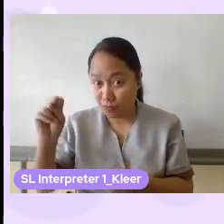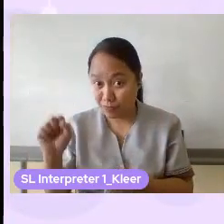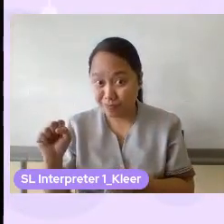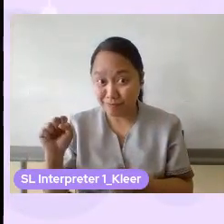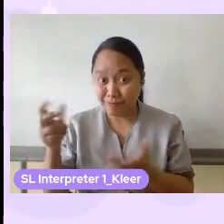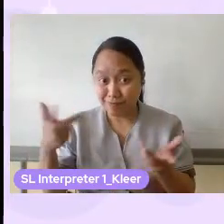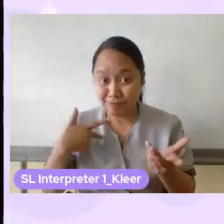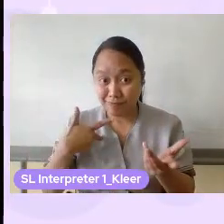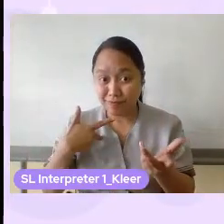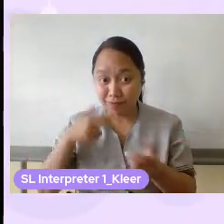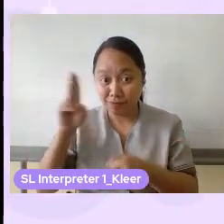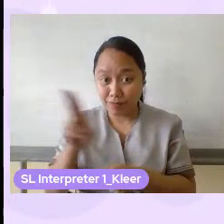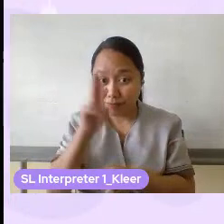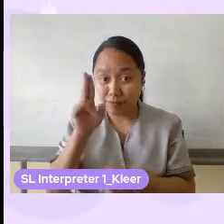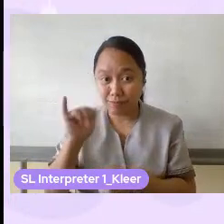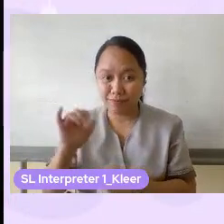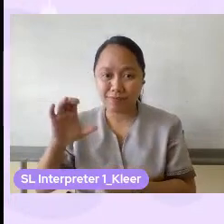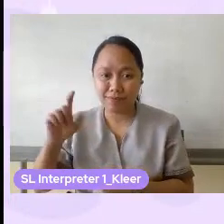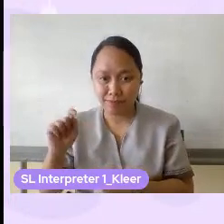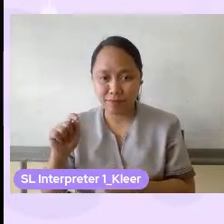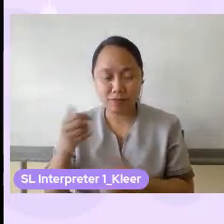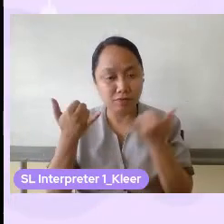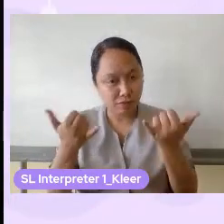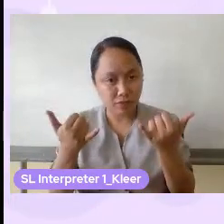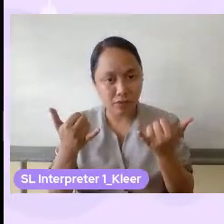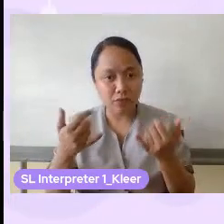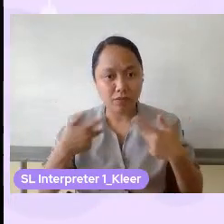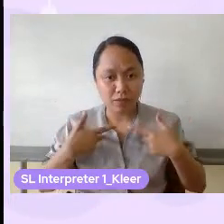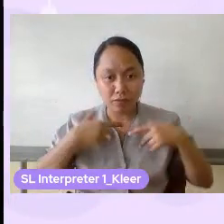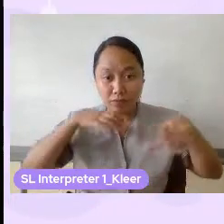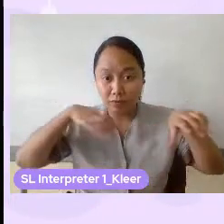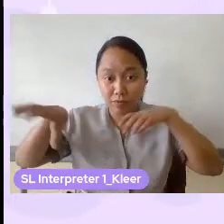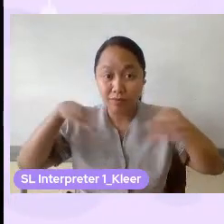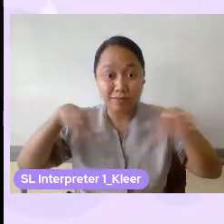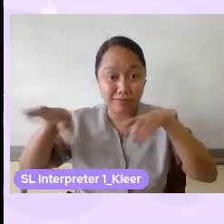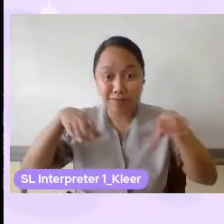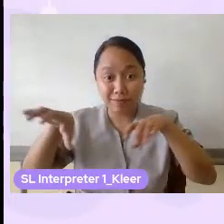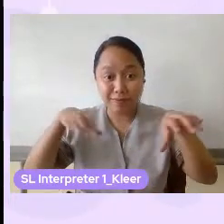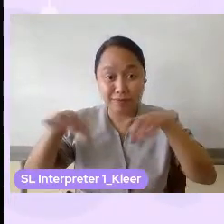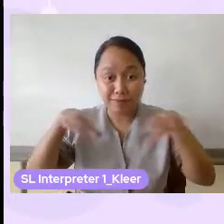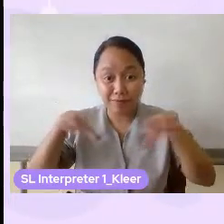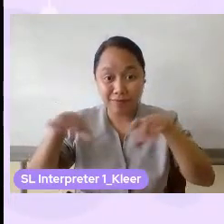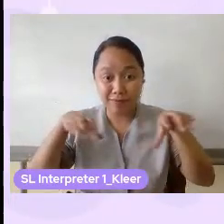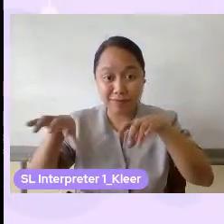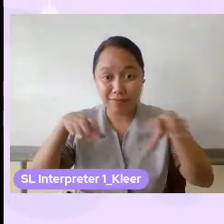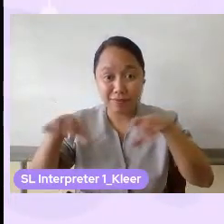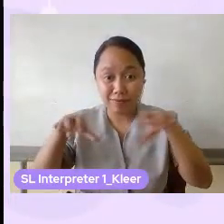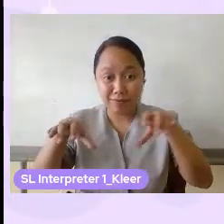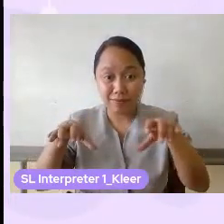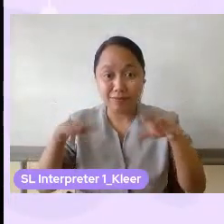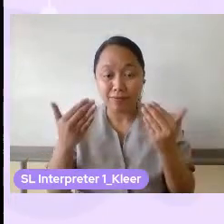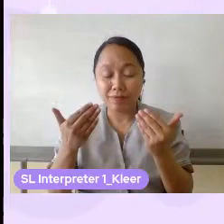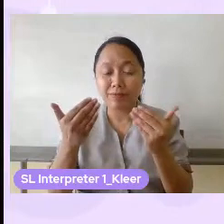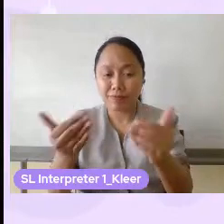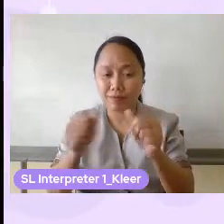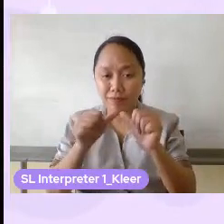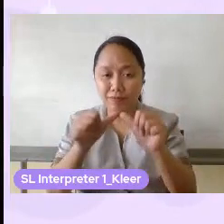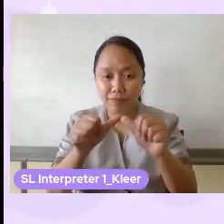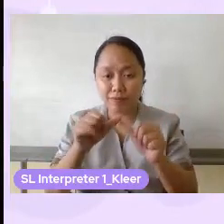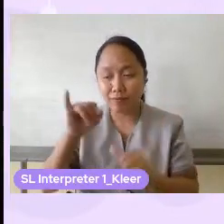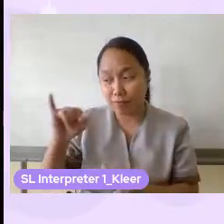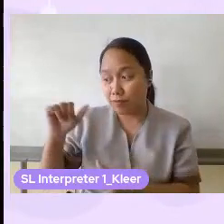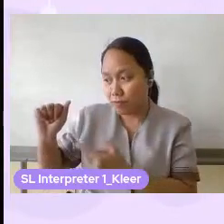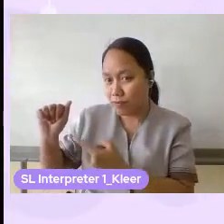nagkakaroon tayo ngayon ng mga activities, even as we speak, on ensuring that AI and